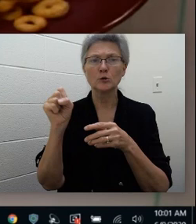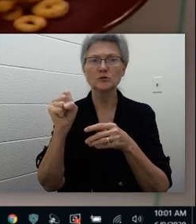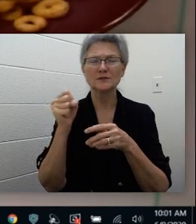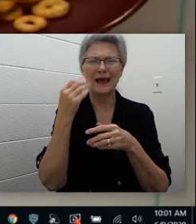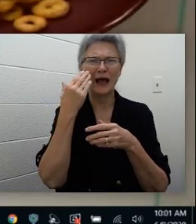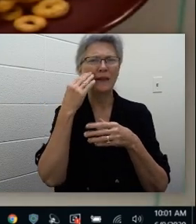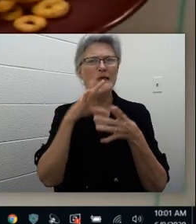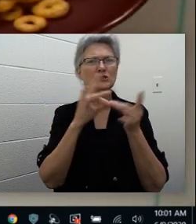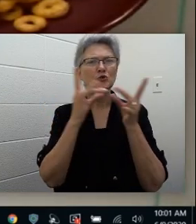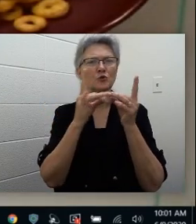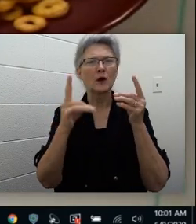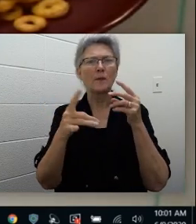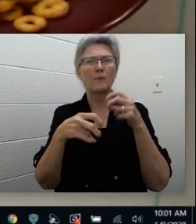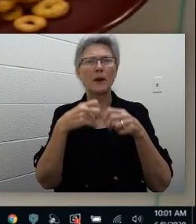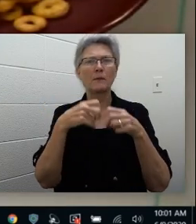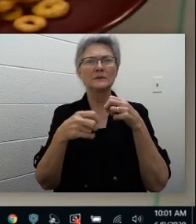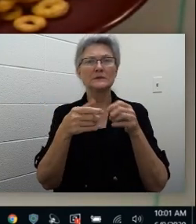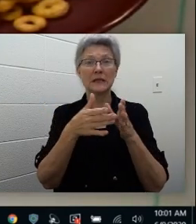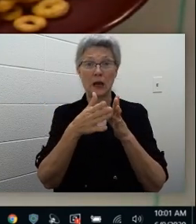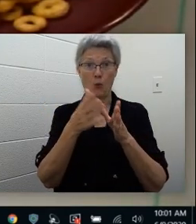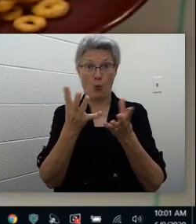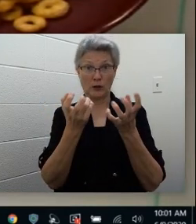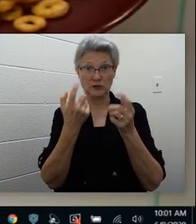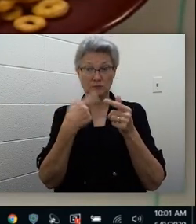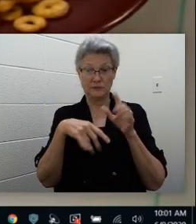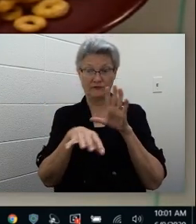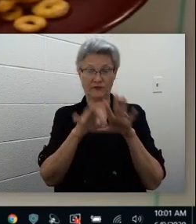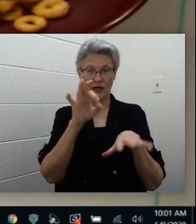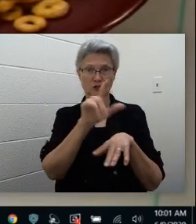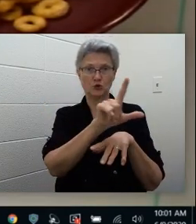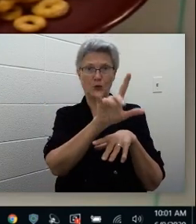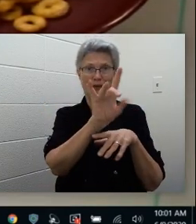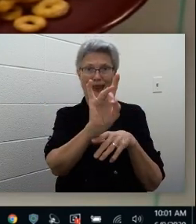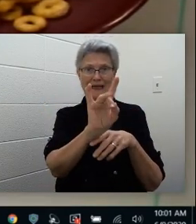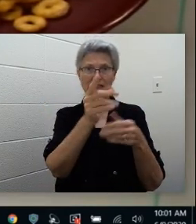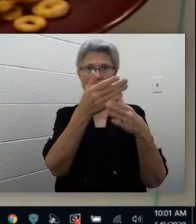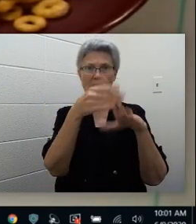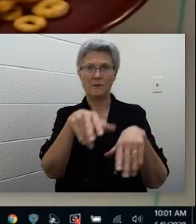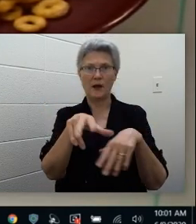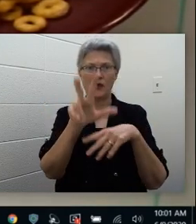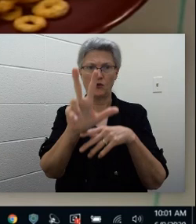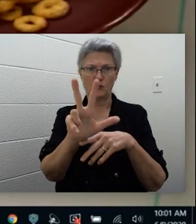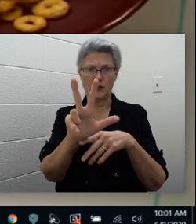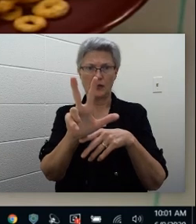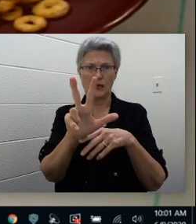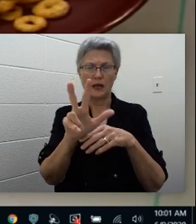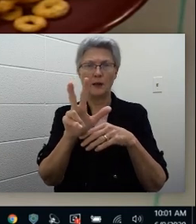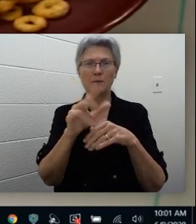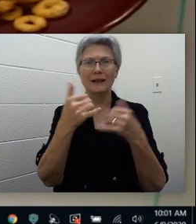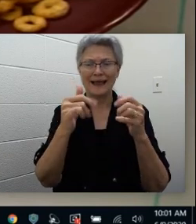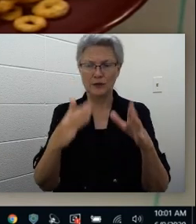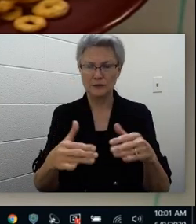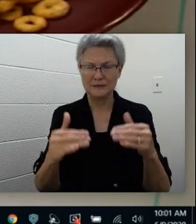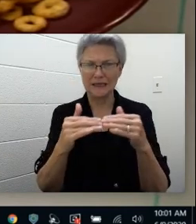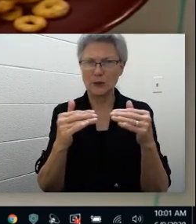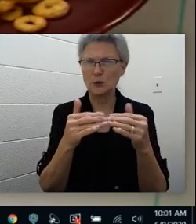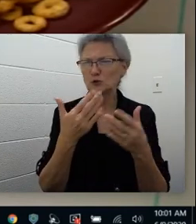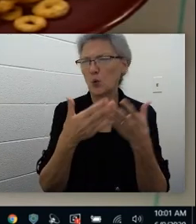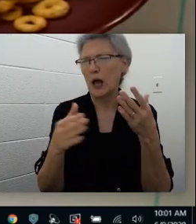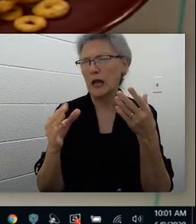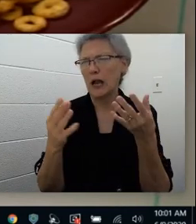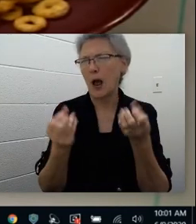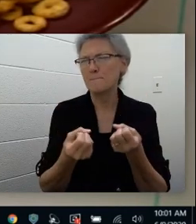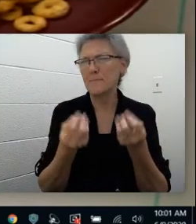is asking me to find 28 dominoes divided by 3 players equals some number